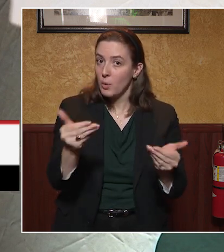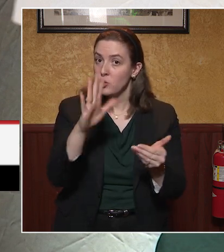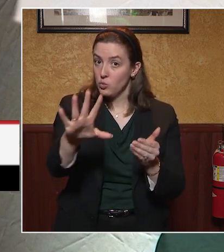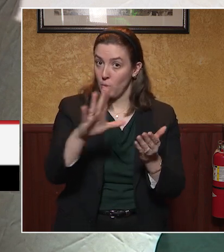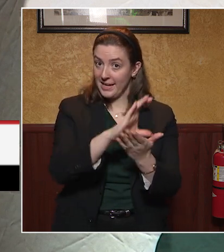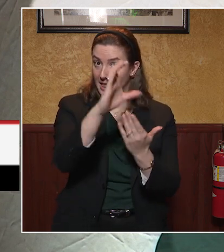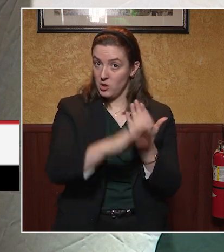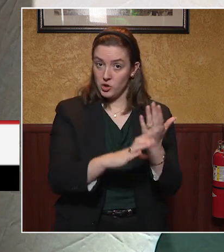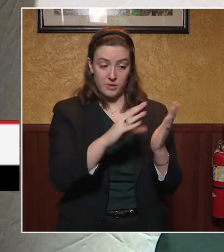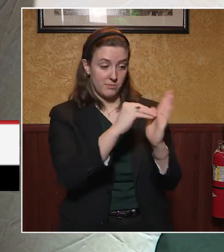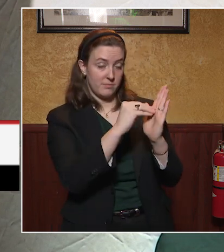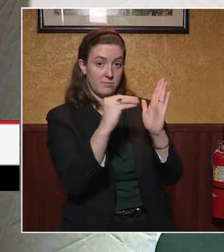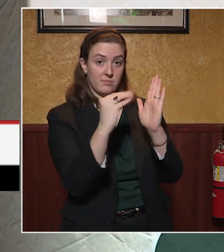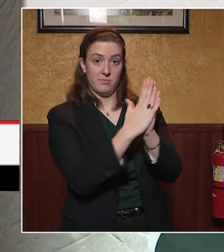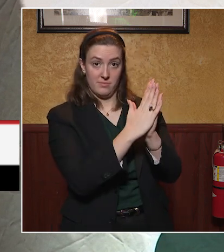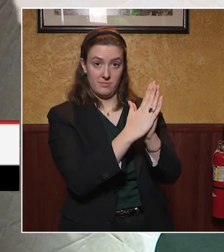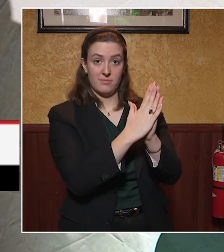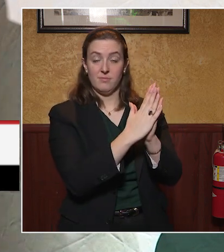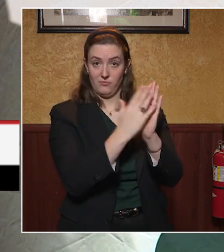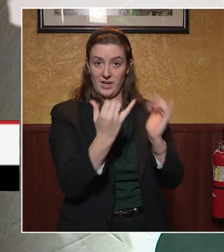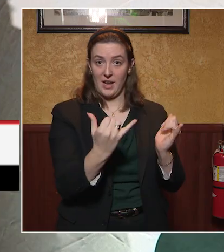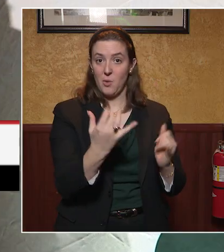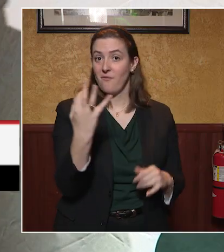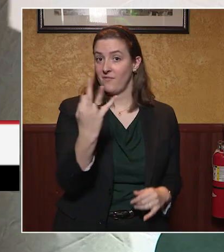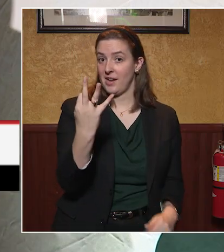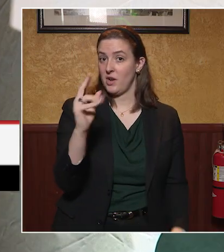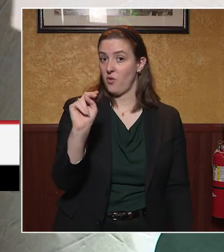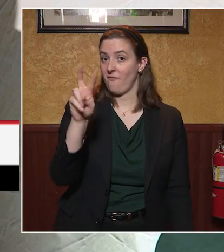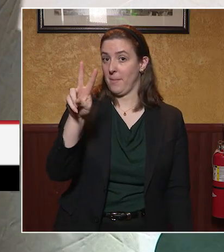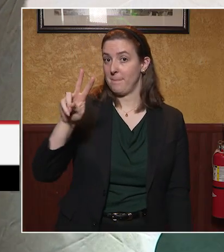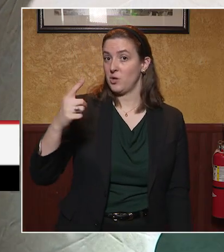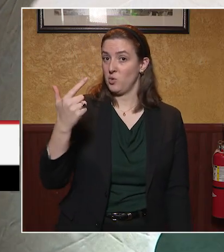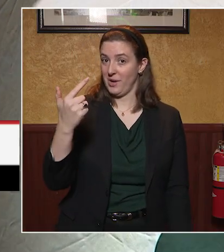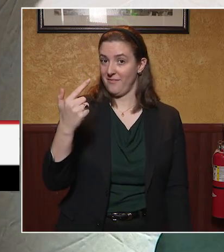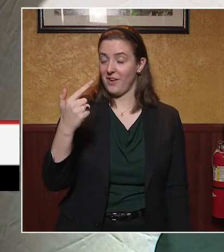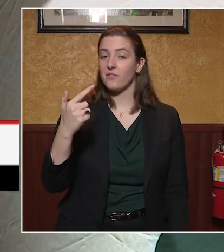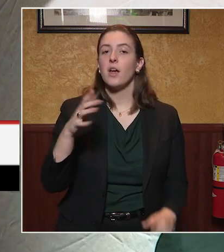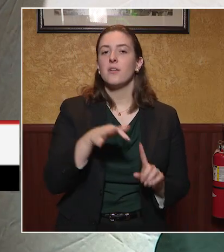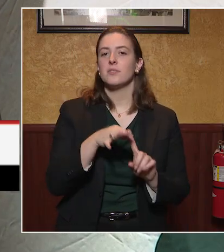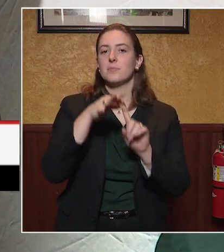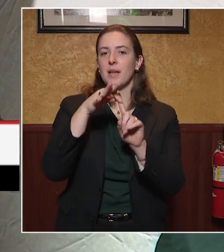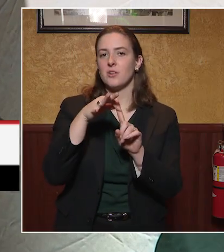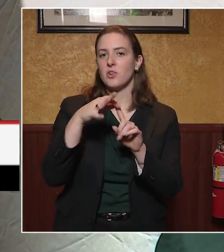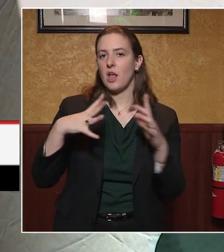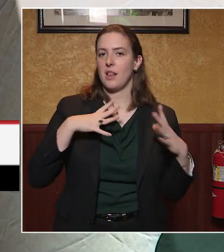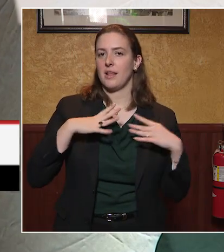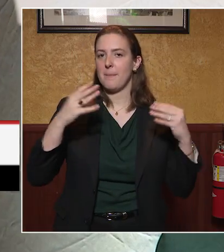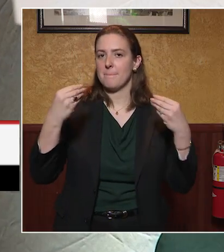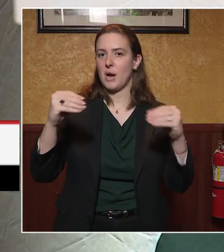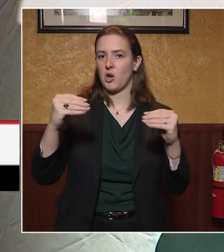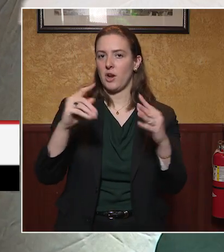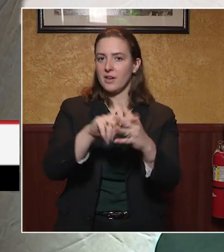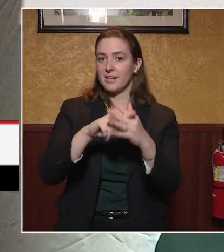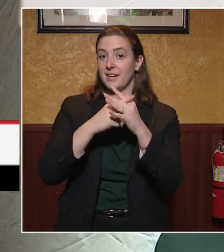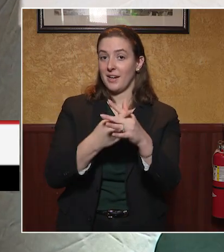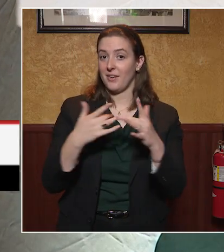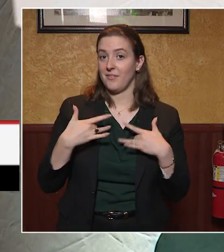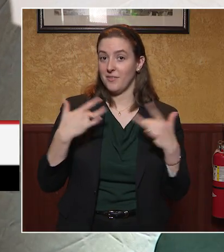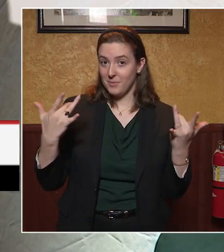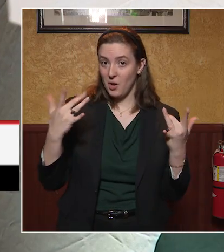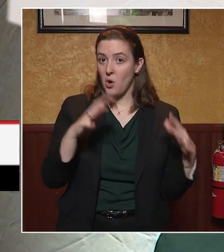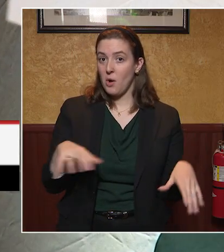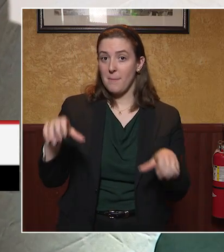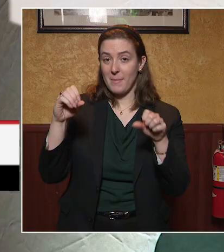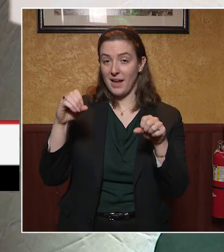for Friday, November 21st for a special holiday market kickoff event hosted by DC's own Joe